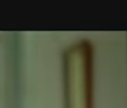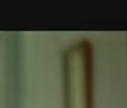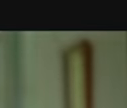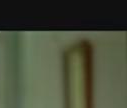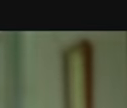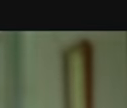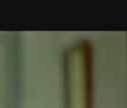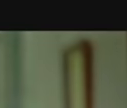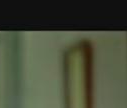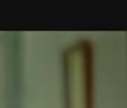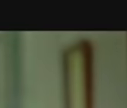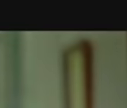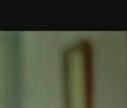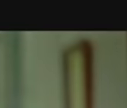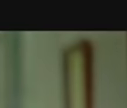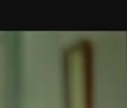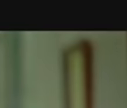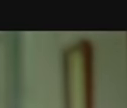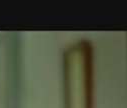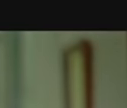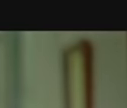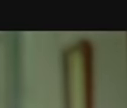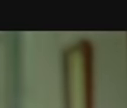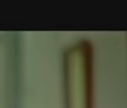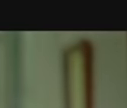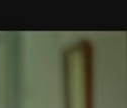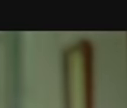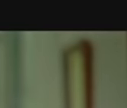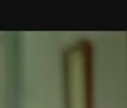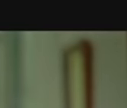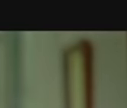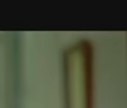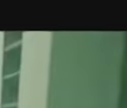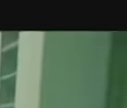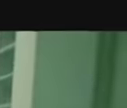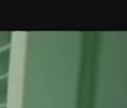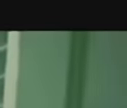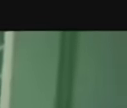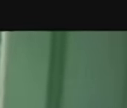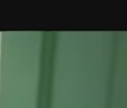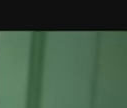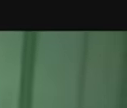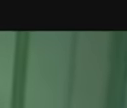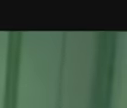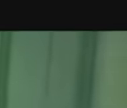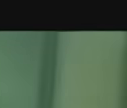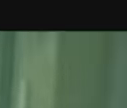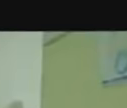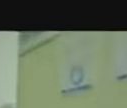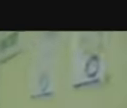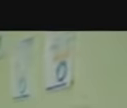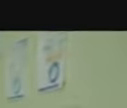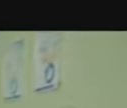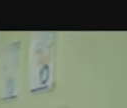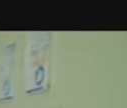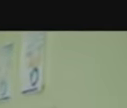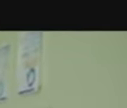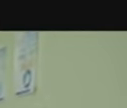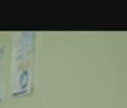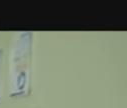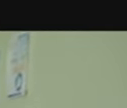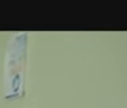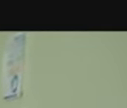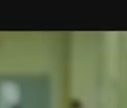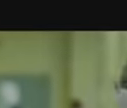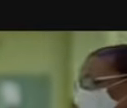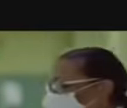race, gender, one's financial, educational status, or mental and physical ability. Therefore, it is